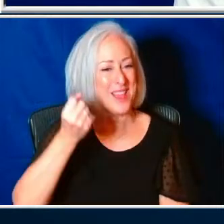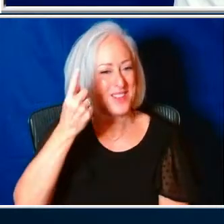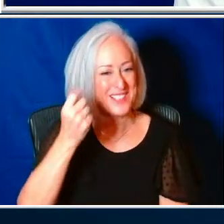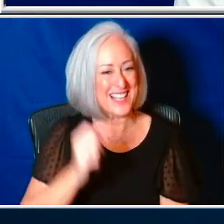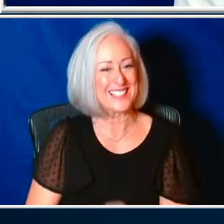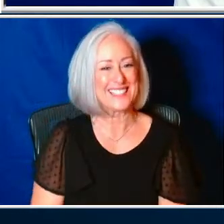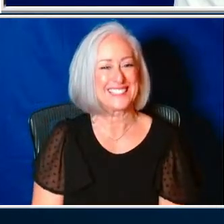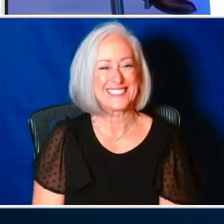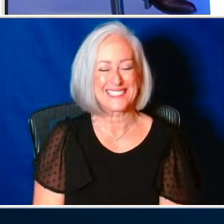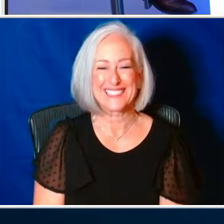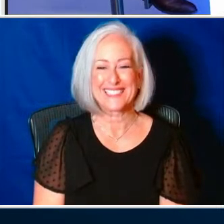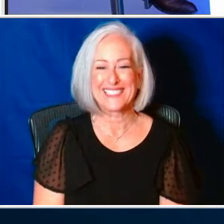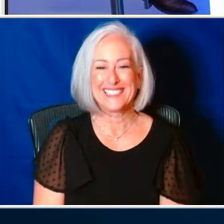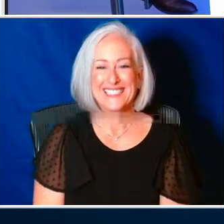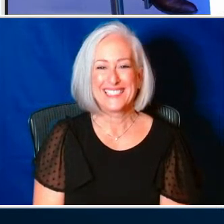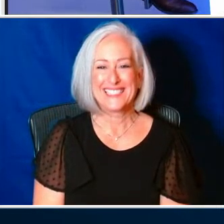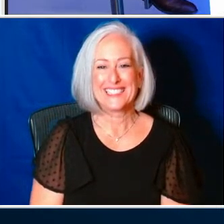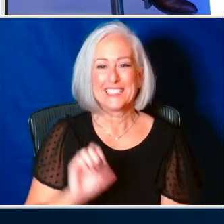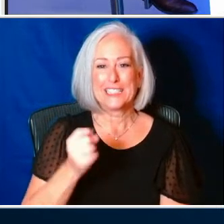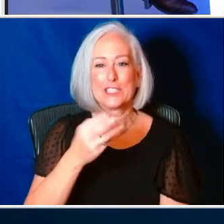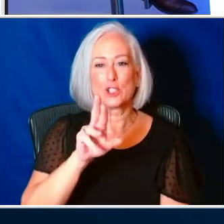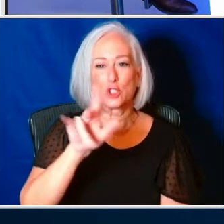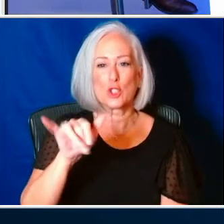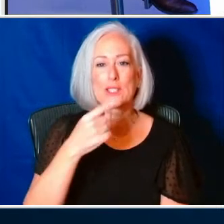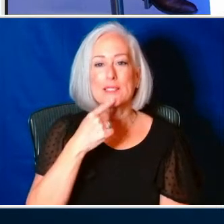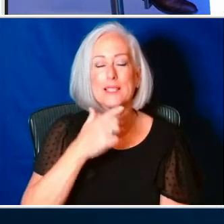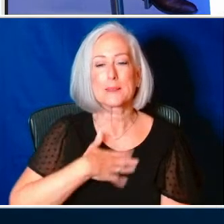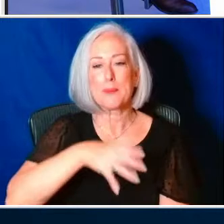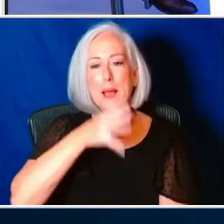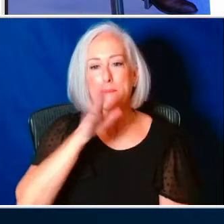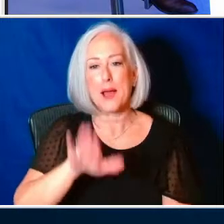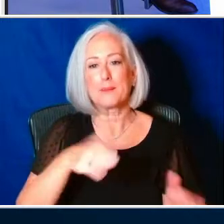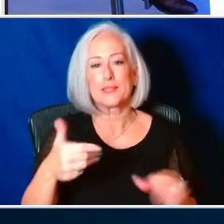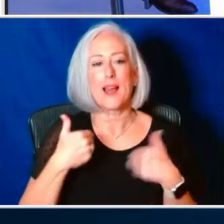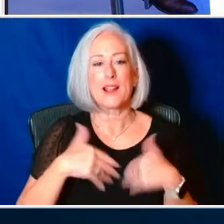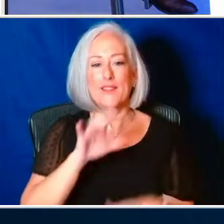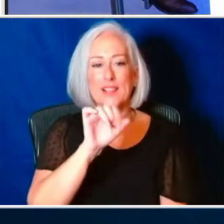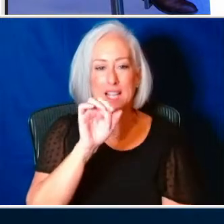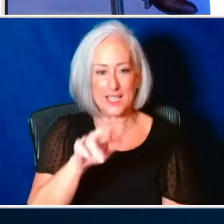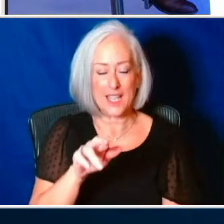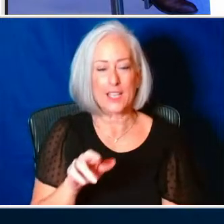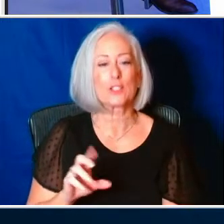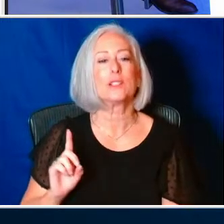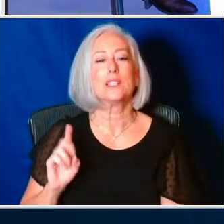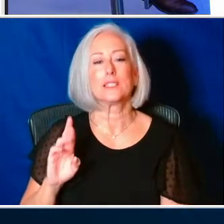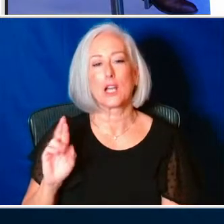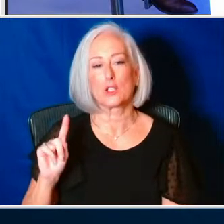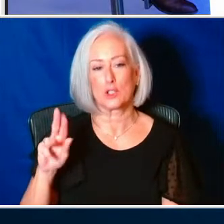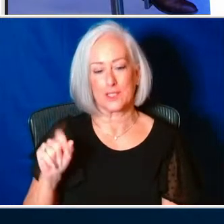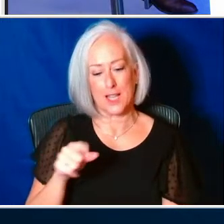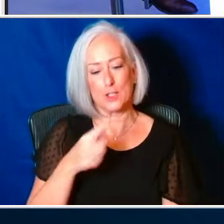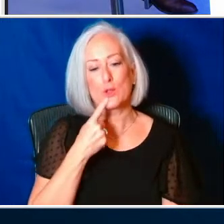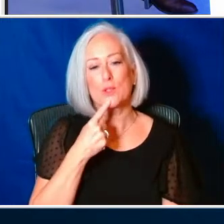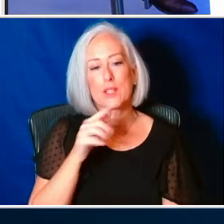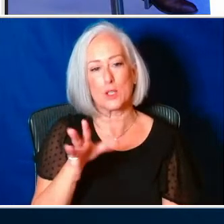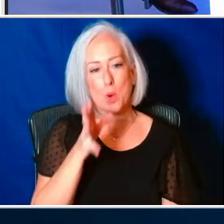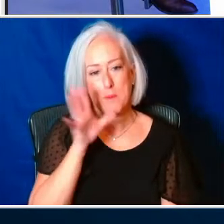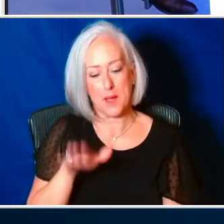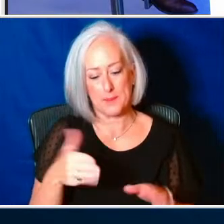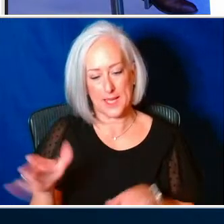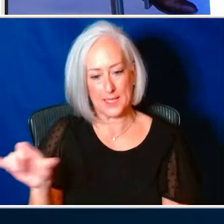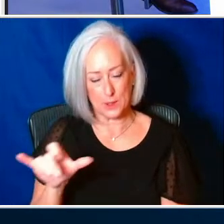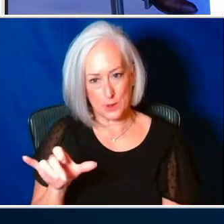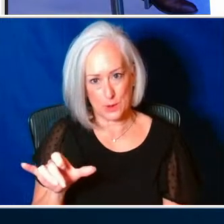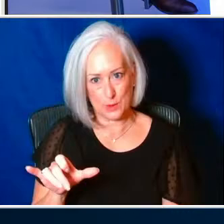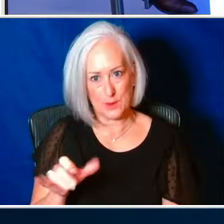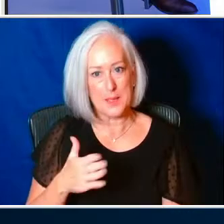Yep. Shirley says, my mother died of lung cancer. Dr. Stites, you had mentioned your mother passed away as well. Her mother had never smoked.